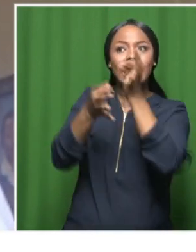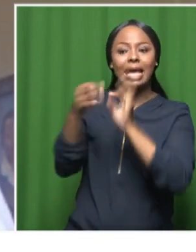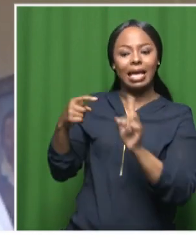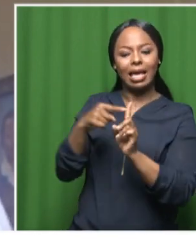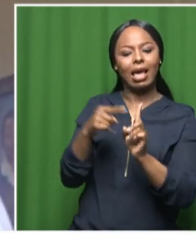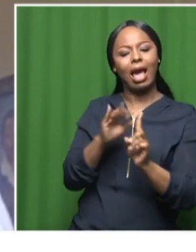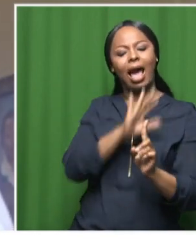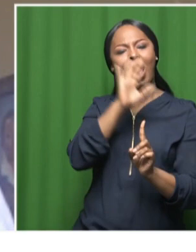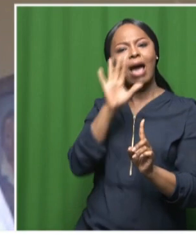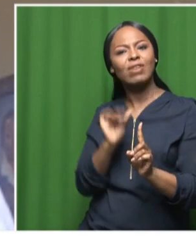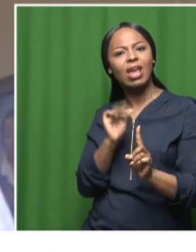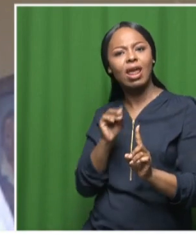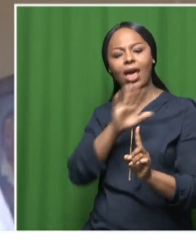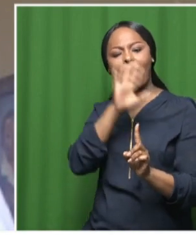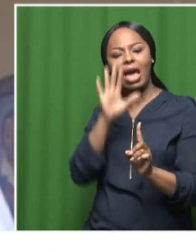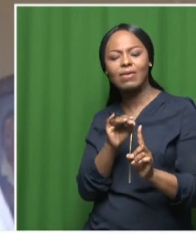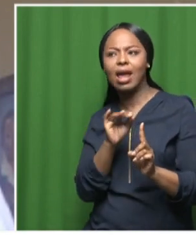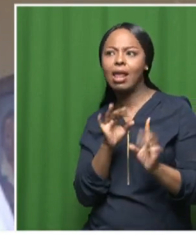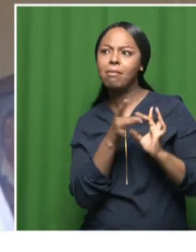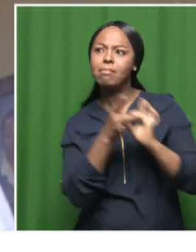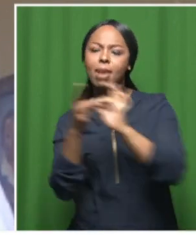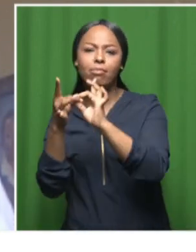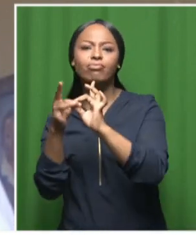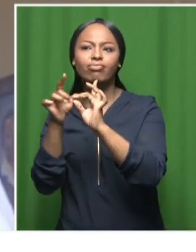the sonics thereof of